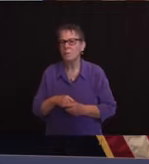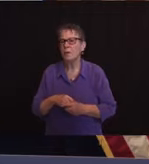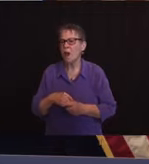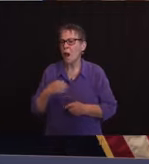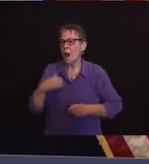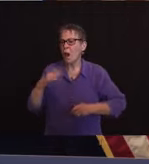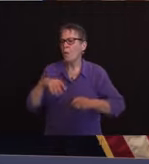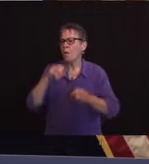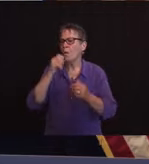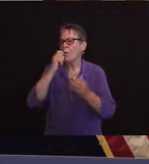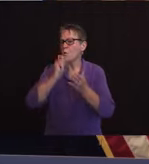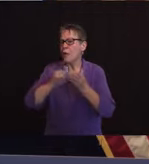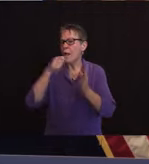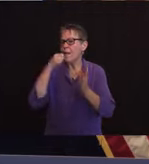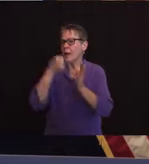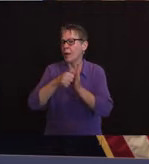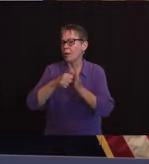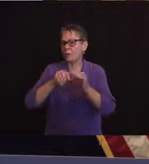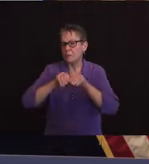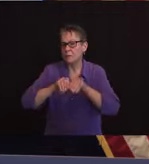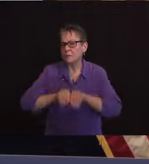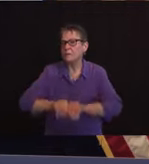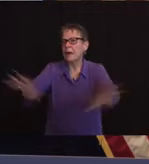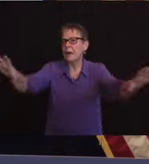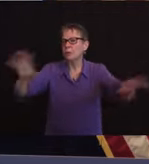urging them to contact parents to reschedule